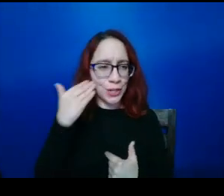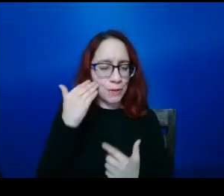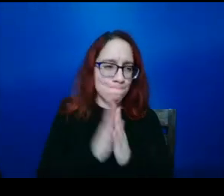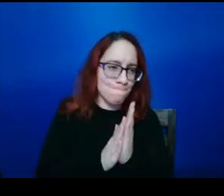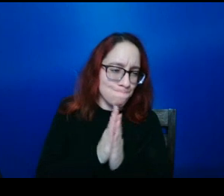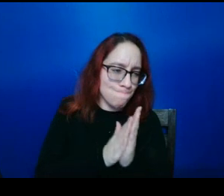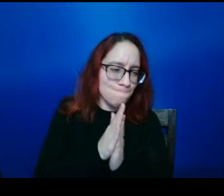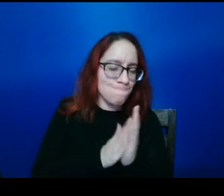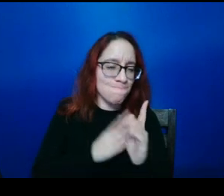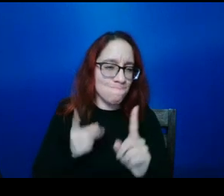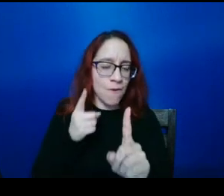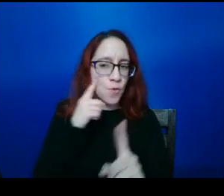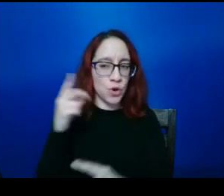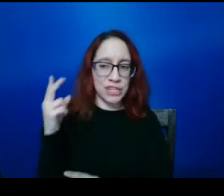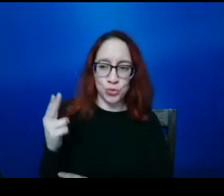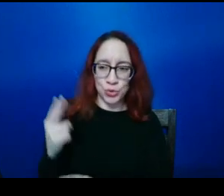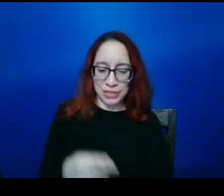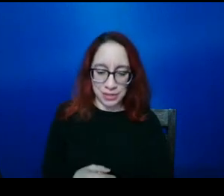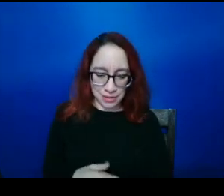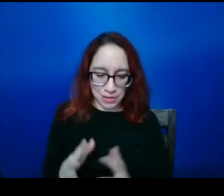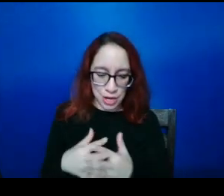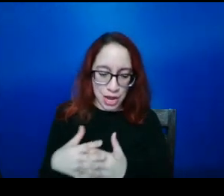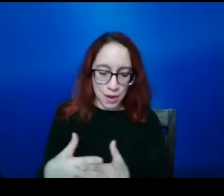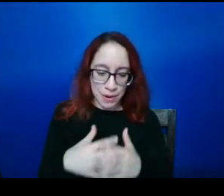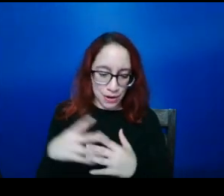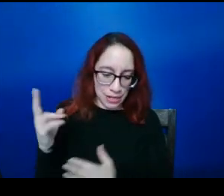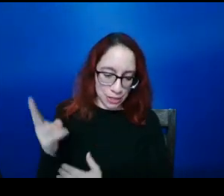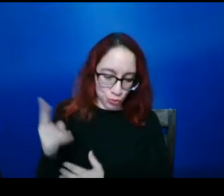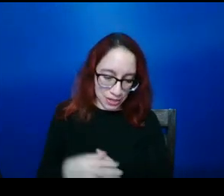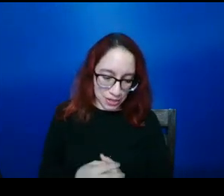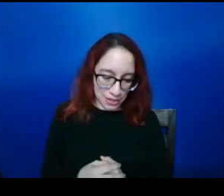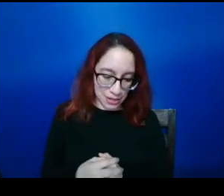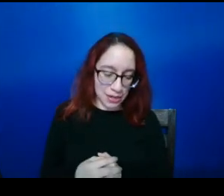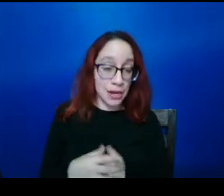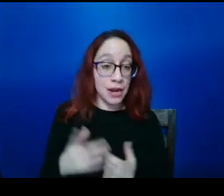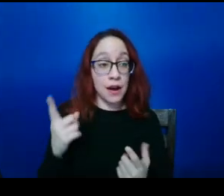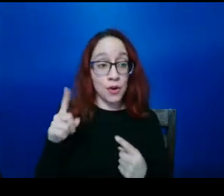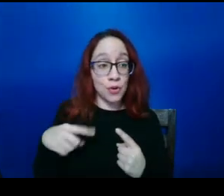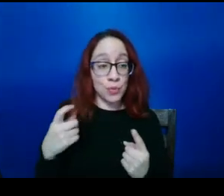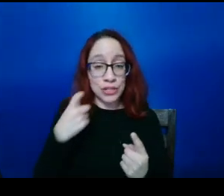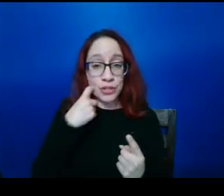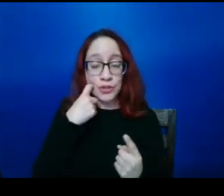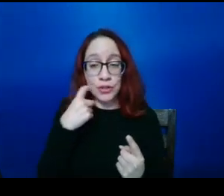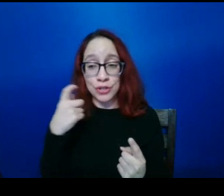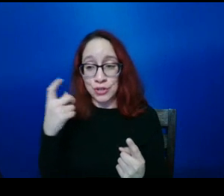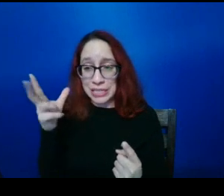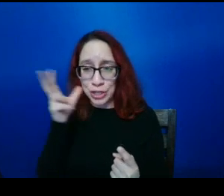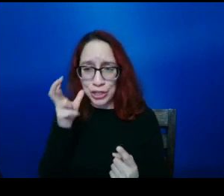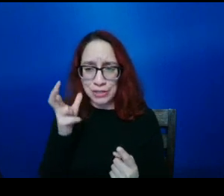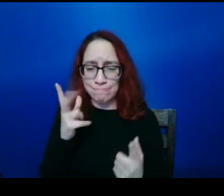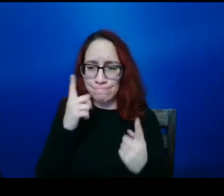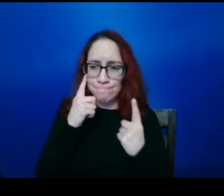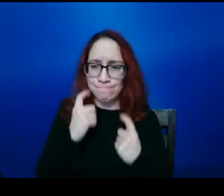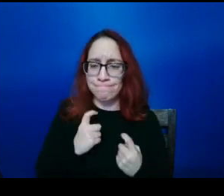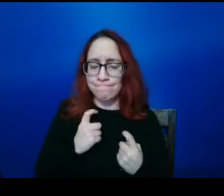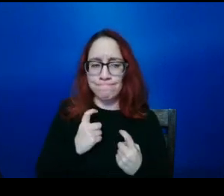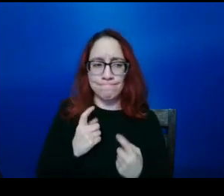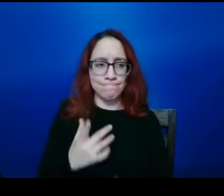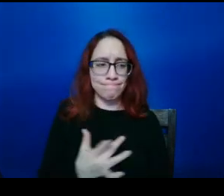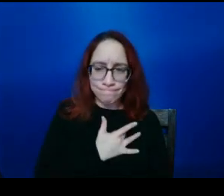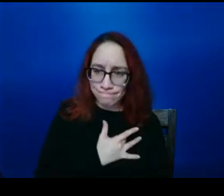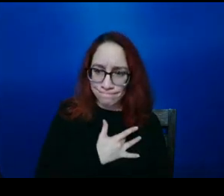and desire is history, American history. What I just heard makes me cry within